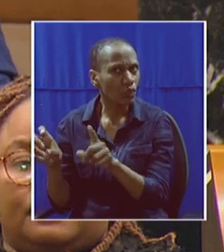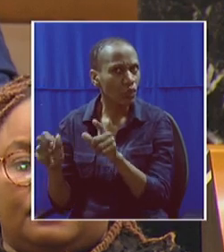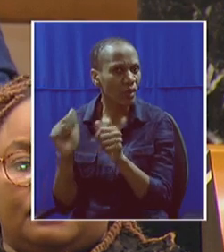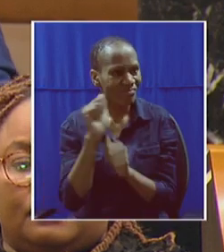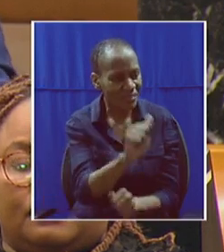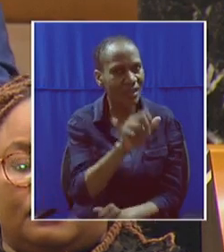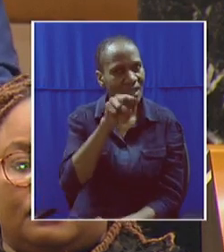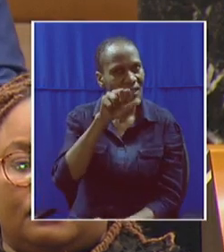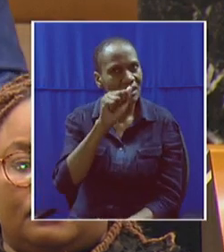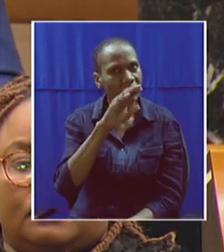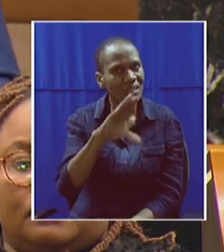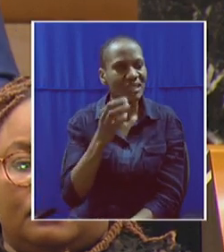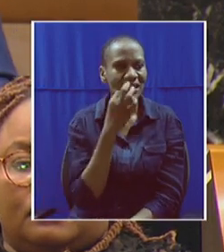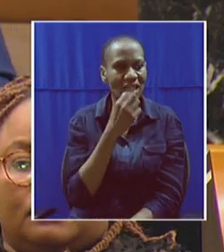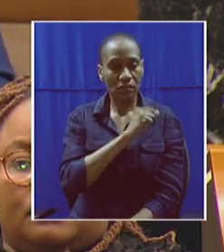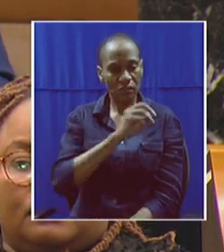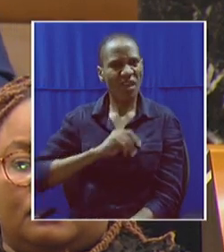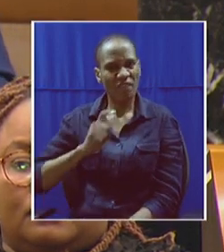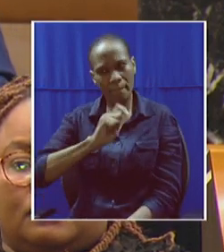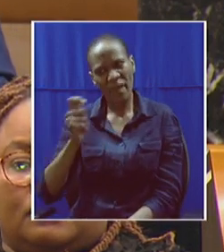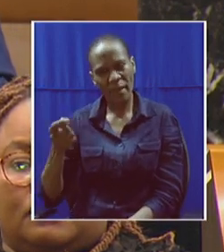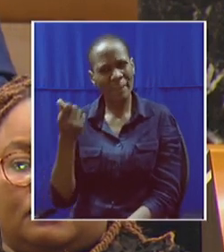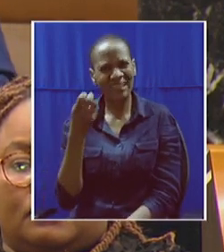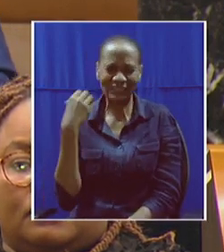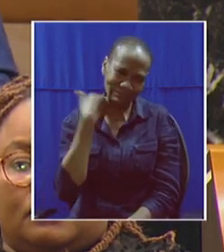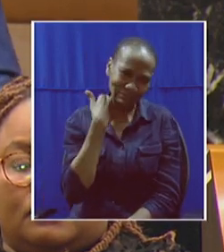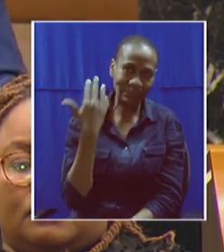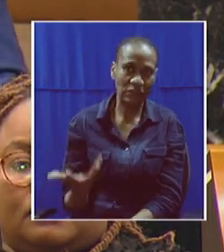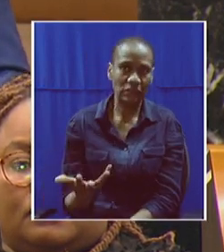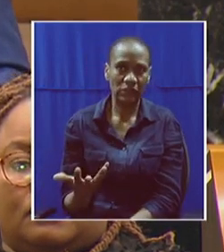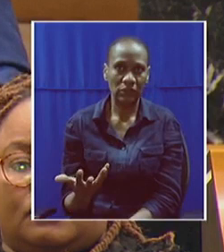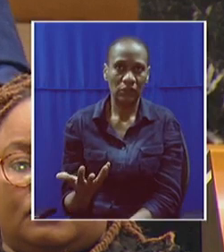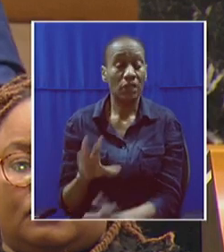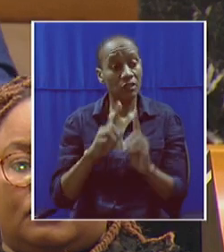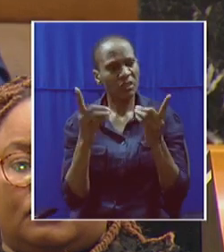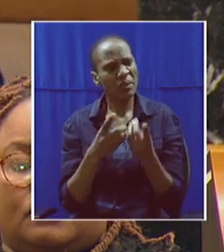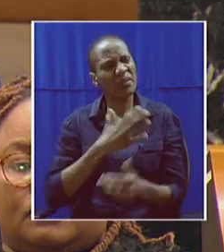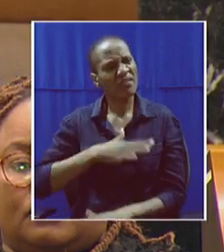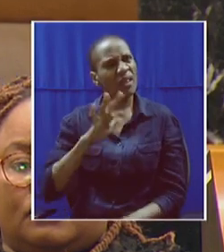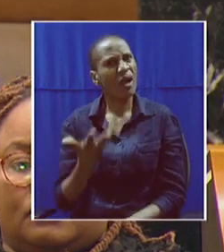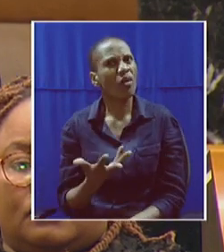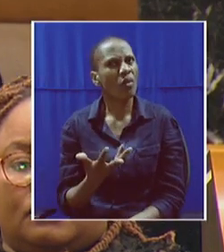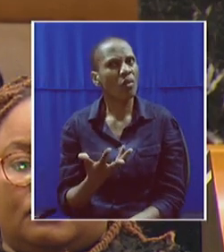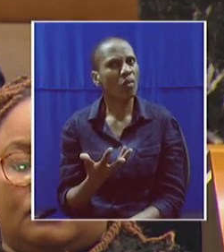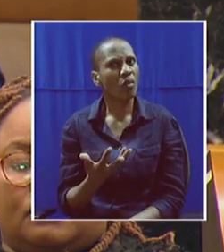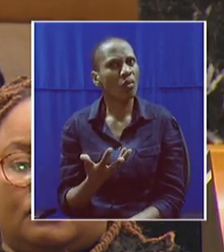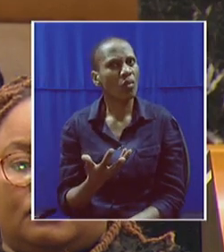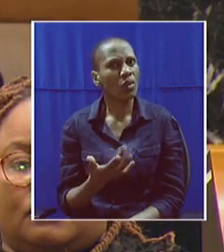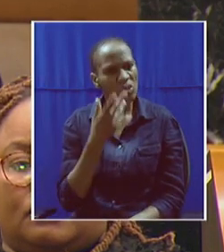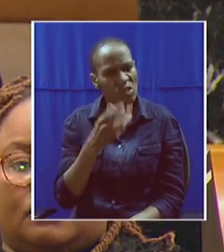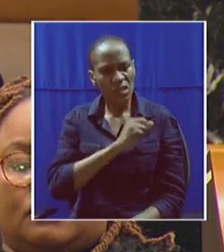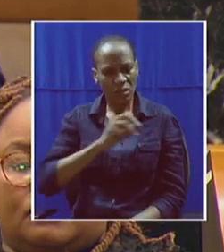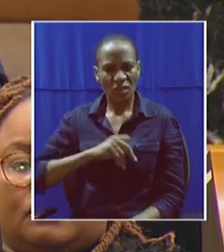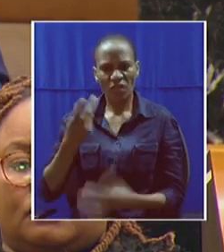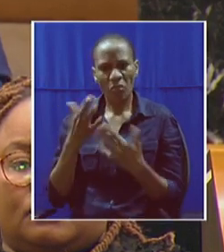to high employee costs what is the view of the department on reports of high employee costs at